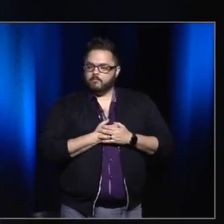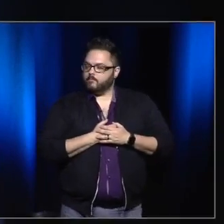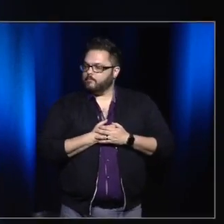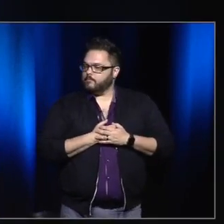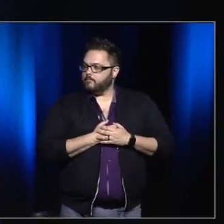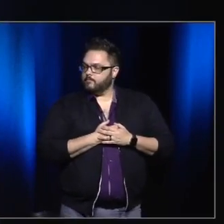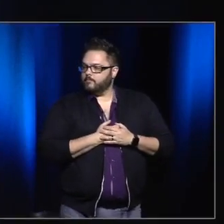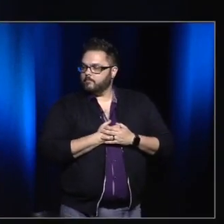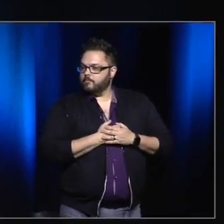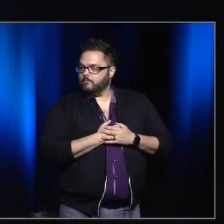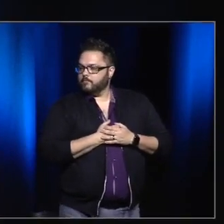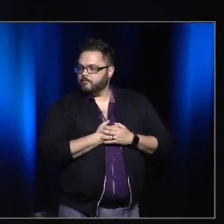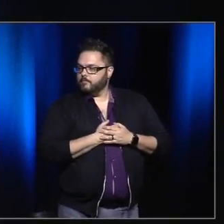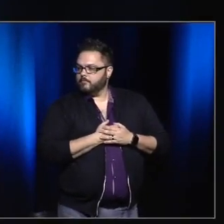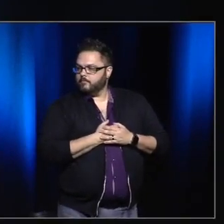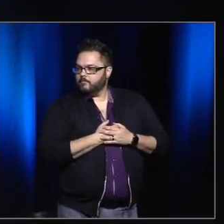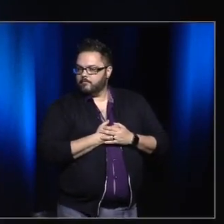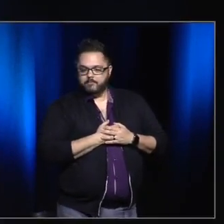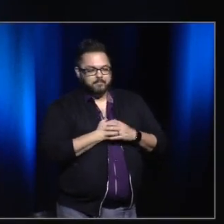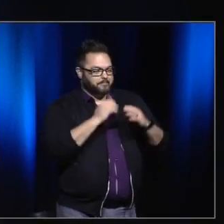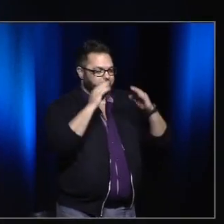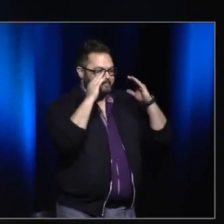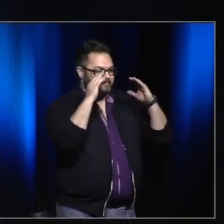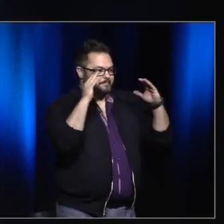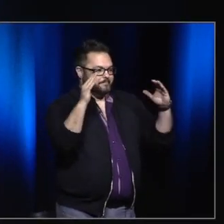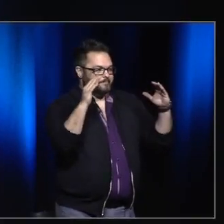Oh my, there are a lot of you.